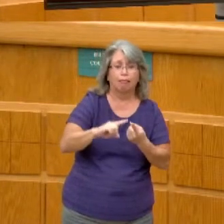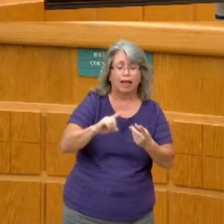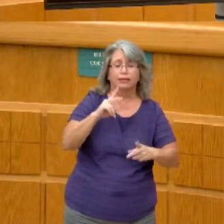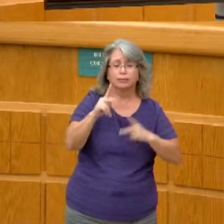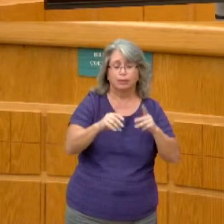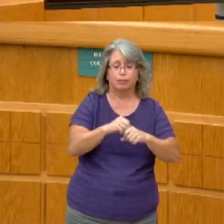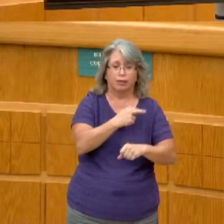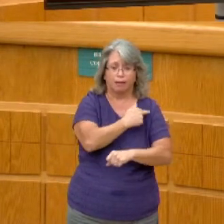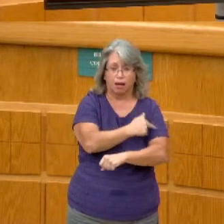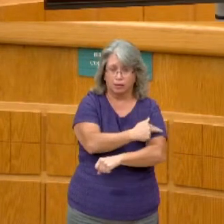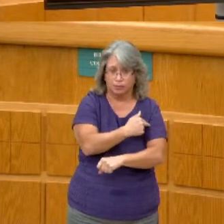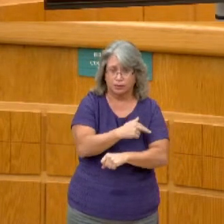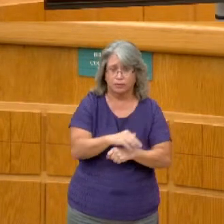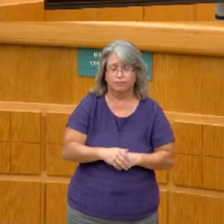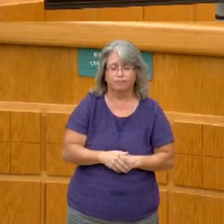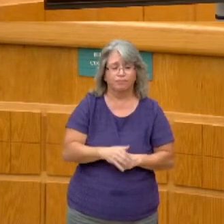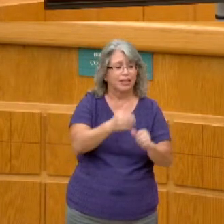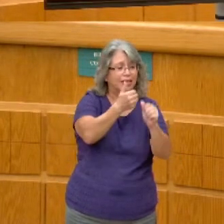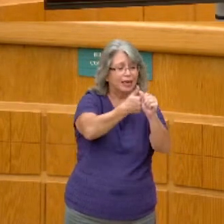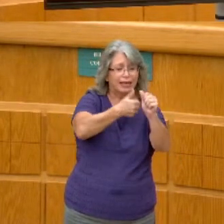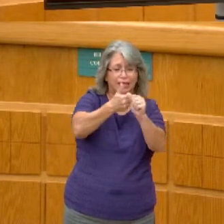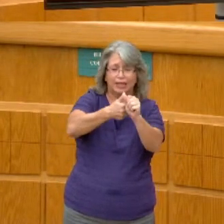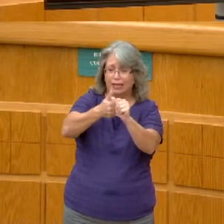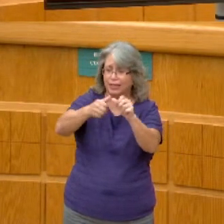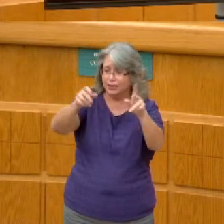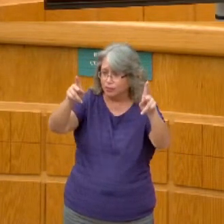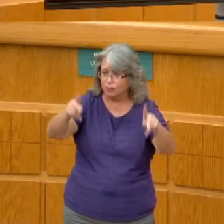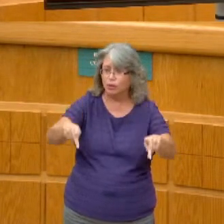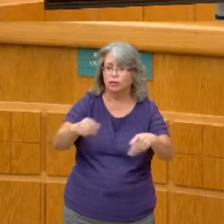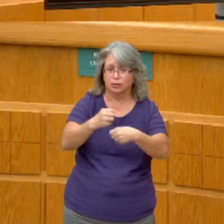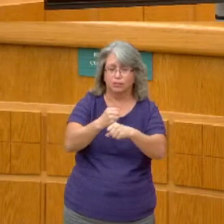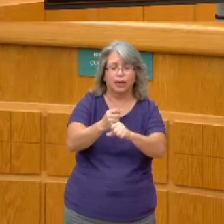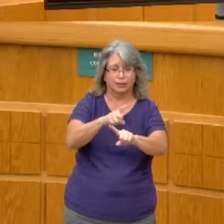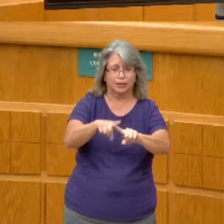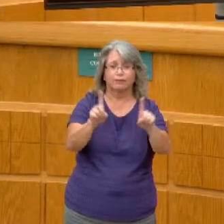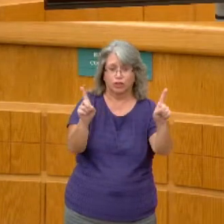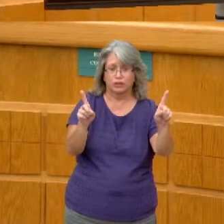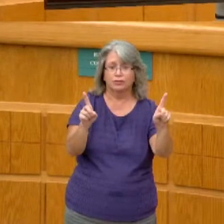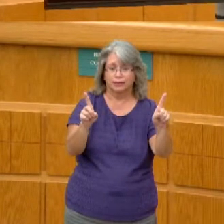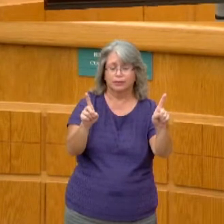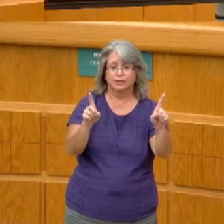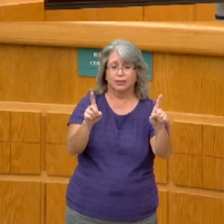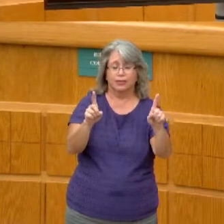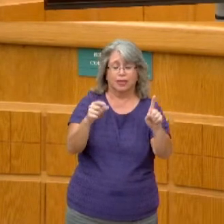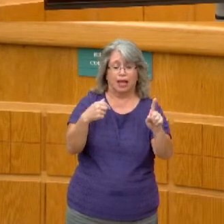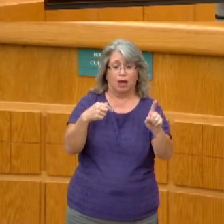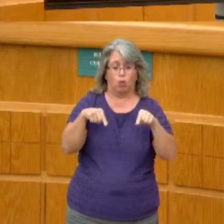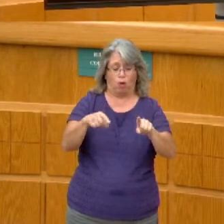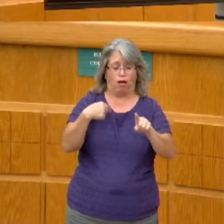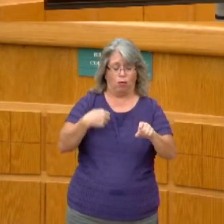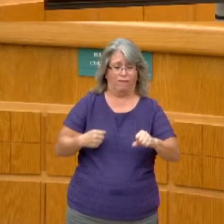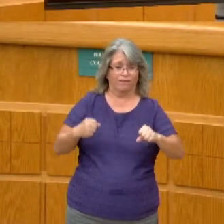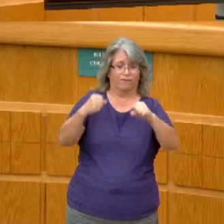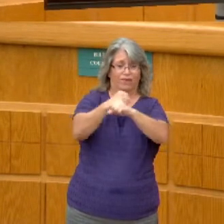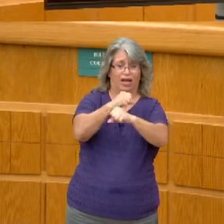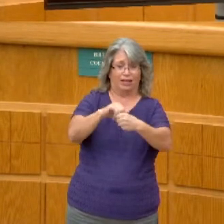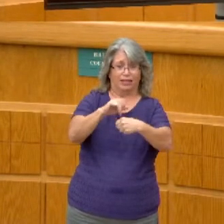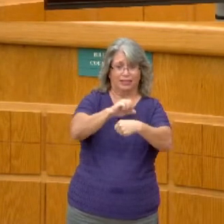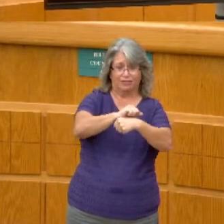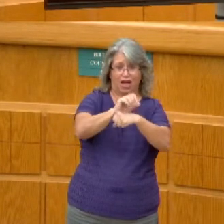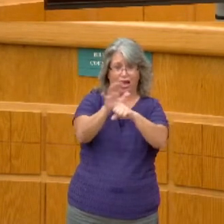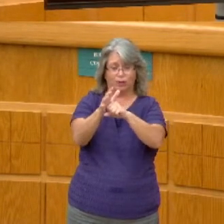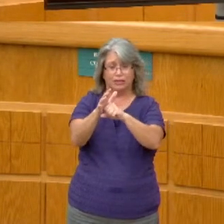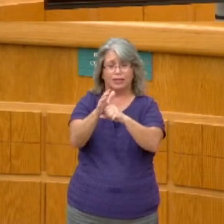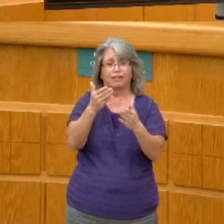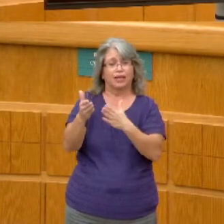person makes a difference, and as we fight this virus and get things trending in the right direction, let's remember,